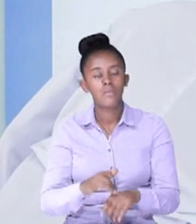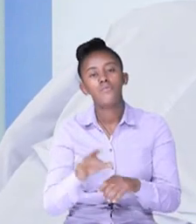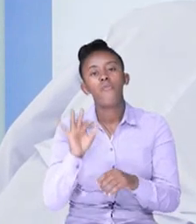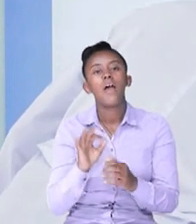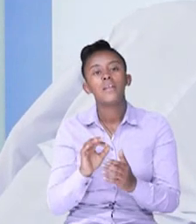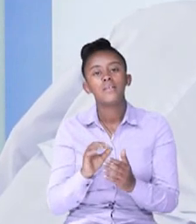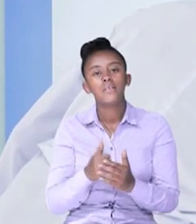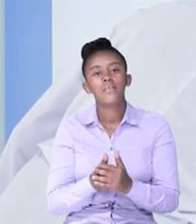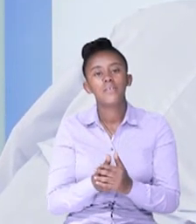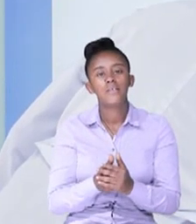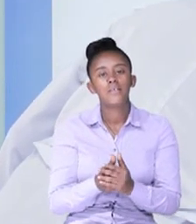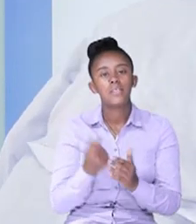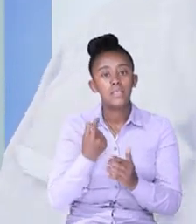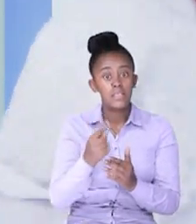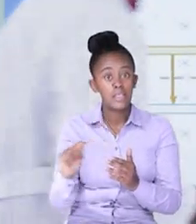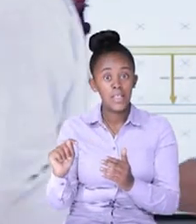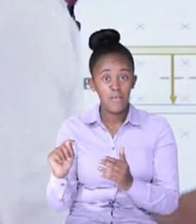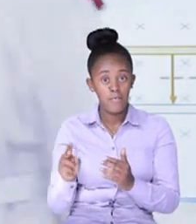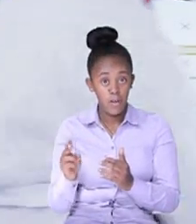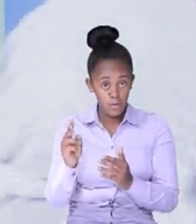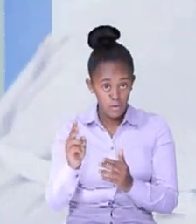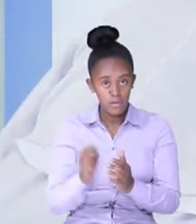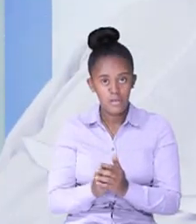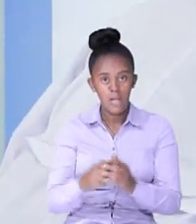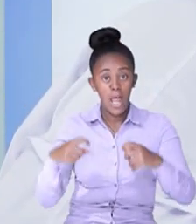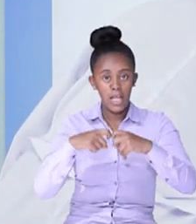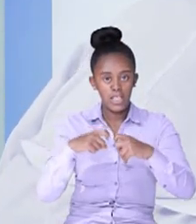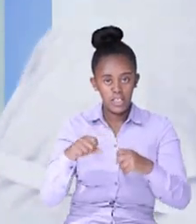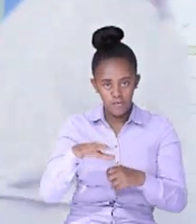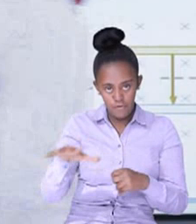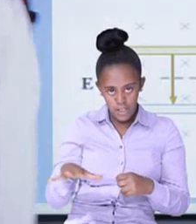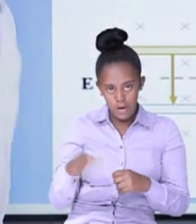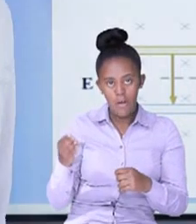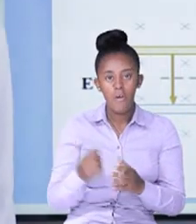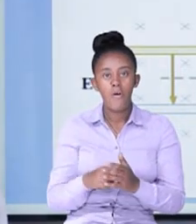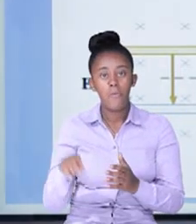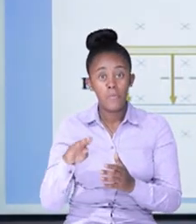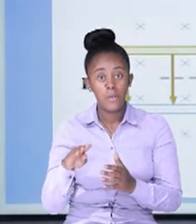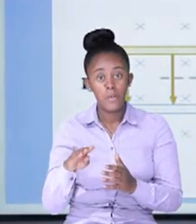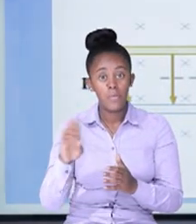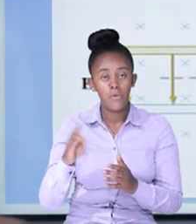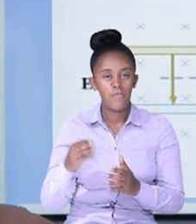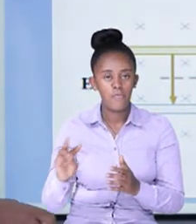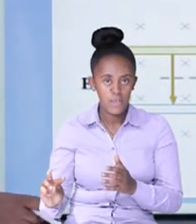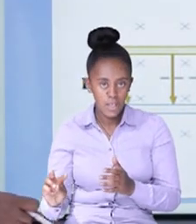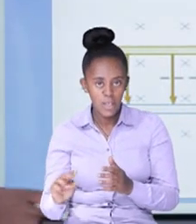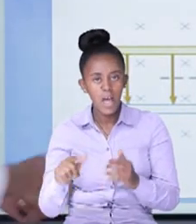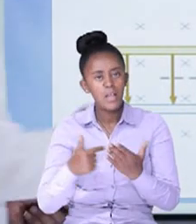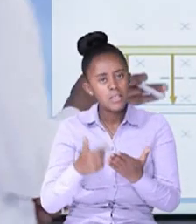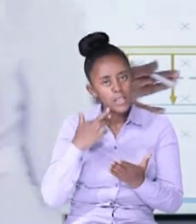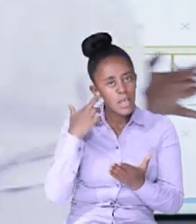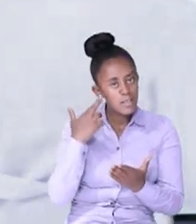to find the velocity v as electric field over b, E over b. At this